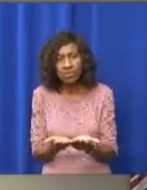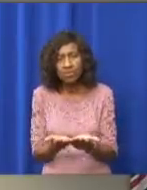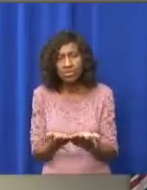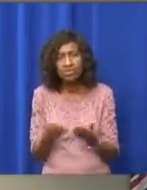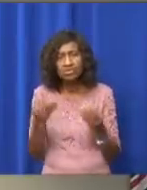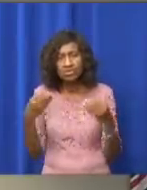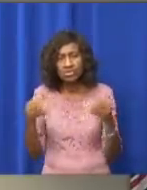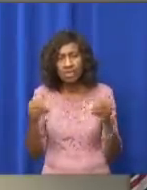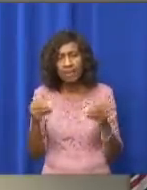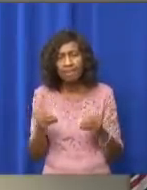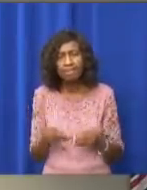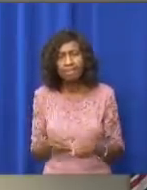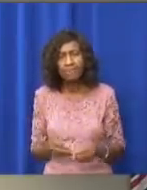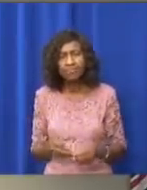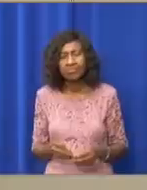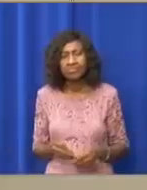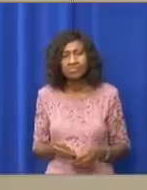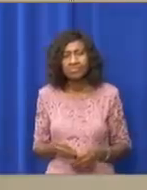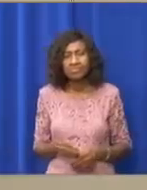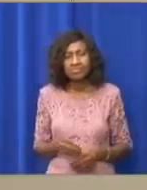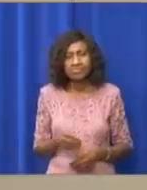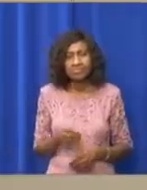They are still subject to